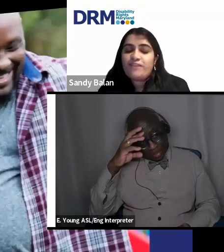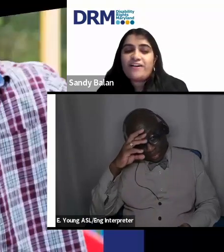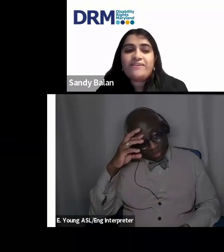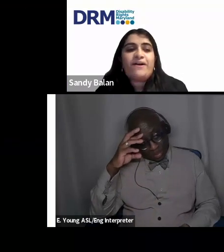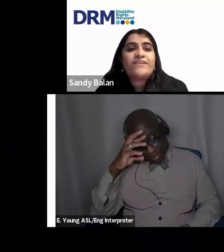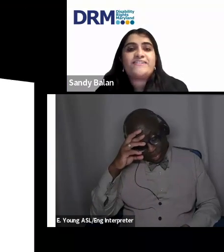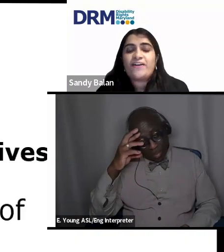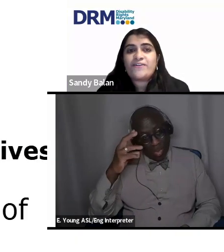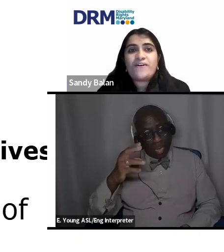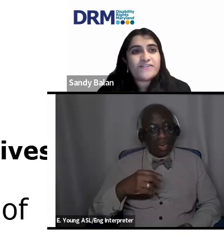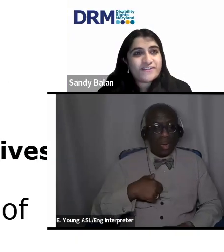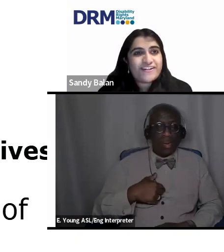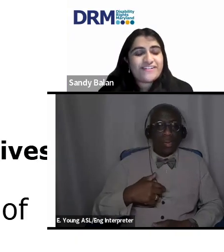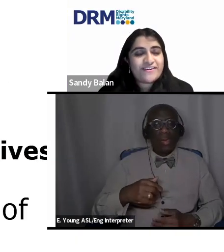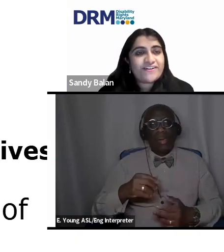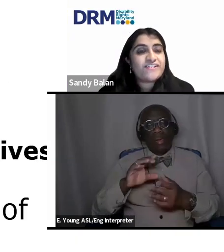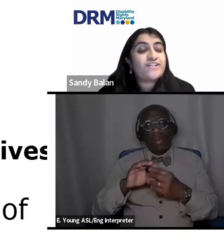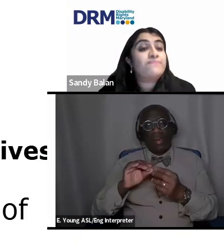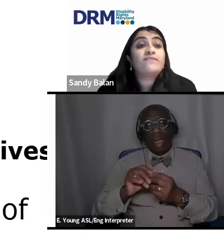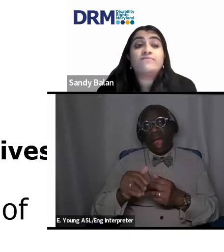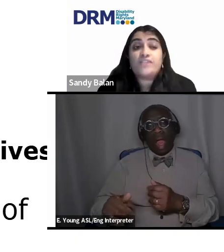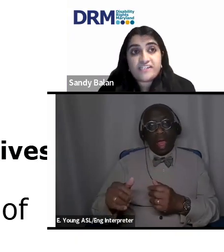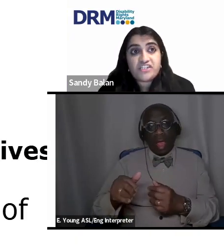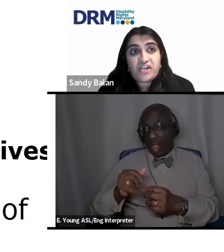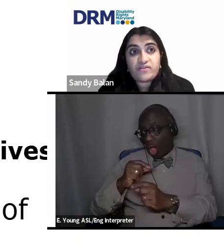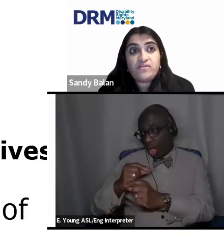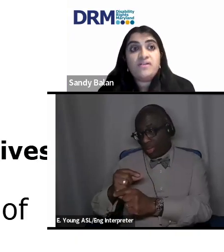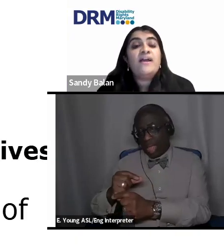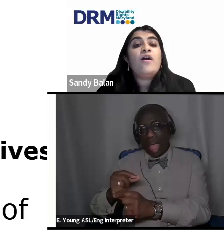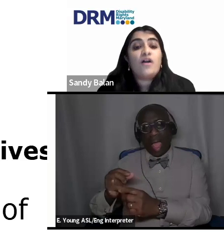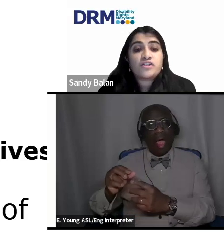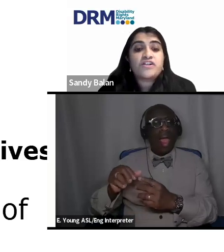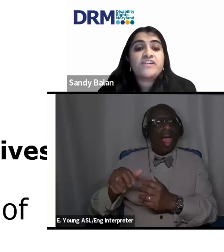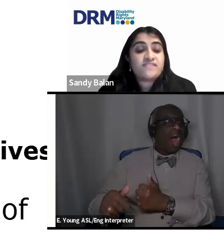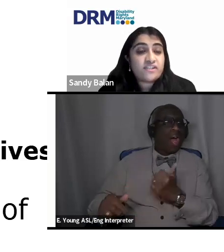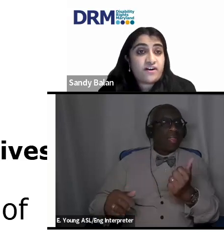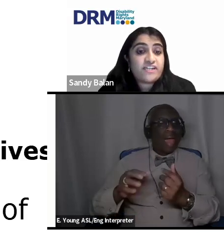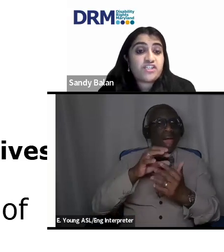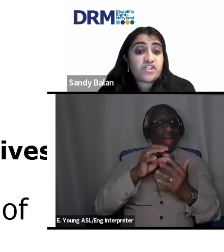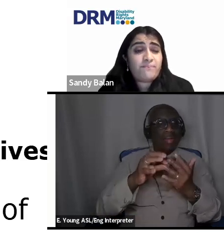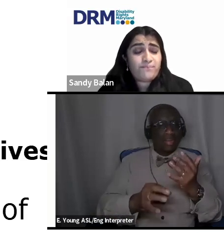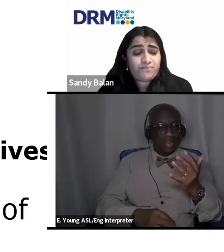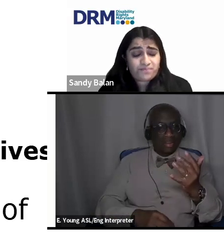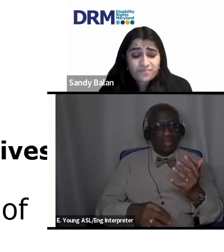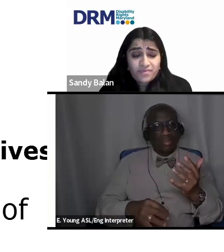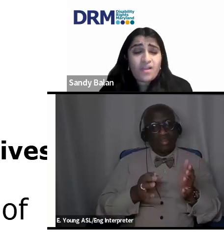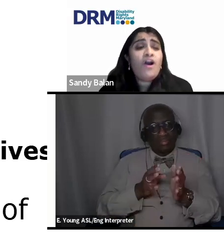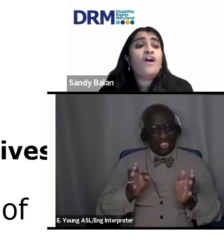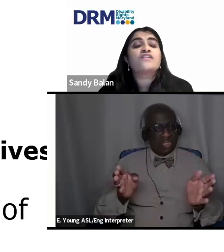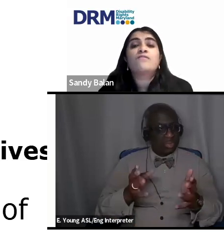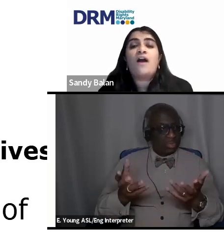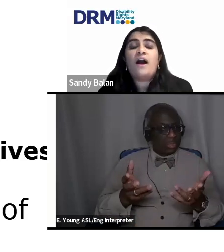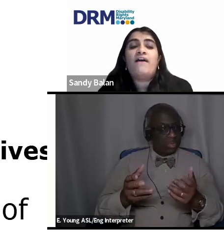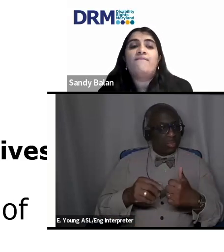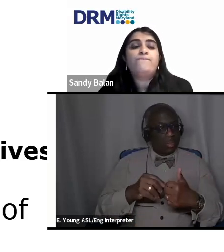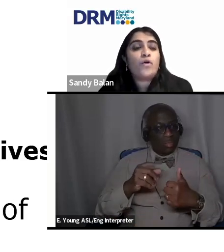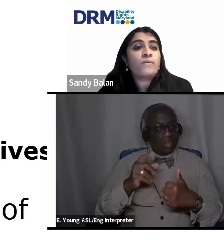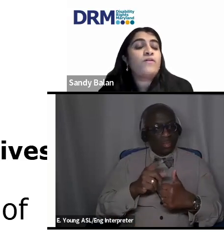So I keep talking about these other alternatives to guardianship. So just in general, alternatives to guardianship